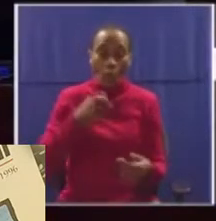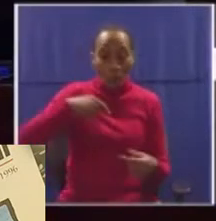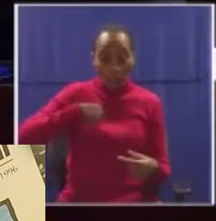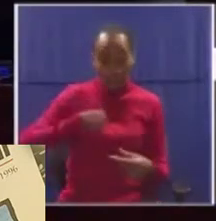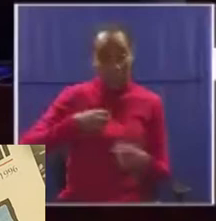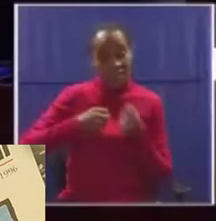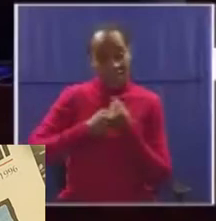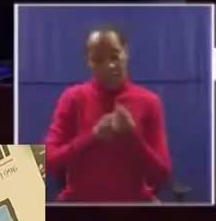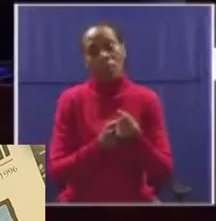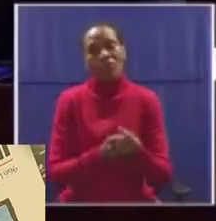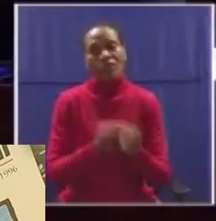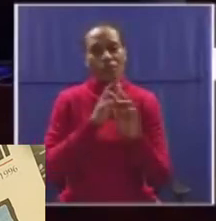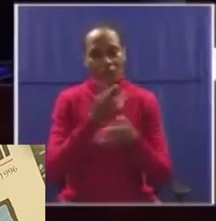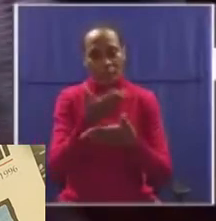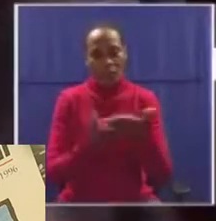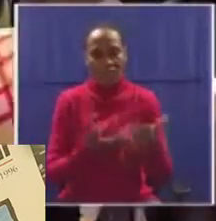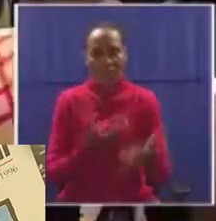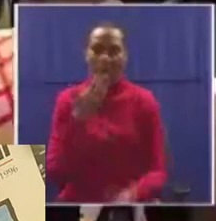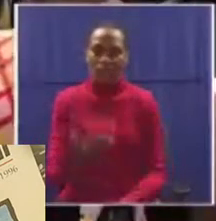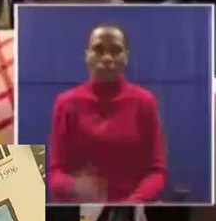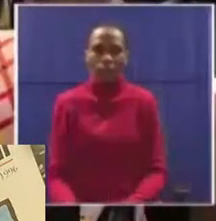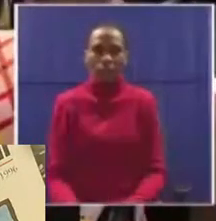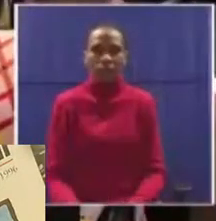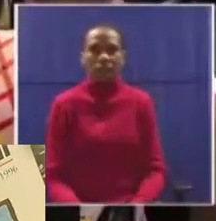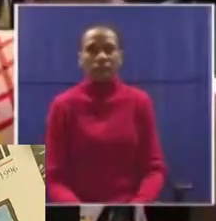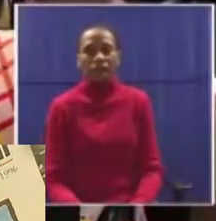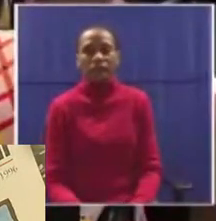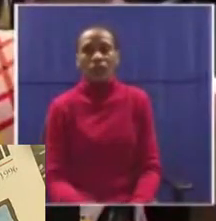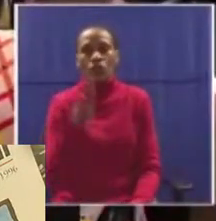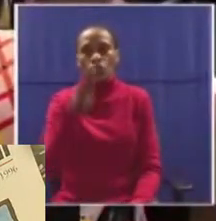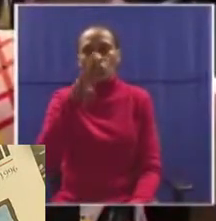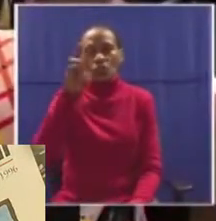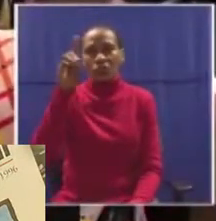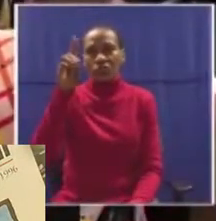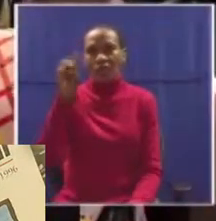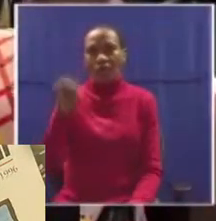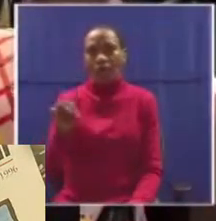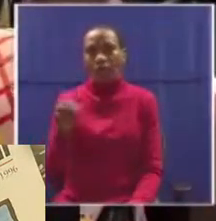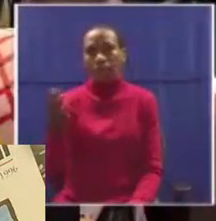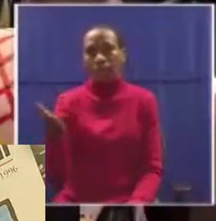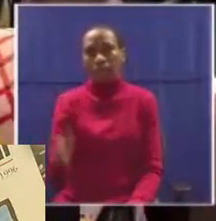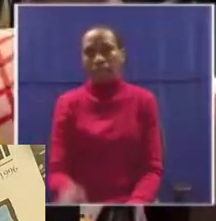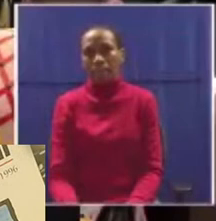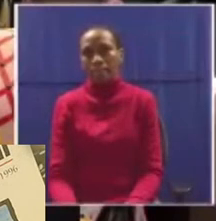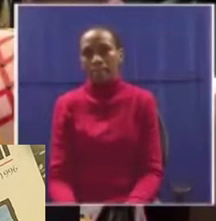this report I thank you thank you udm